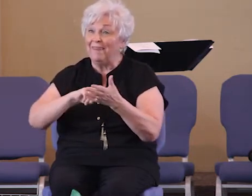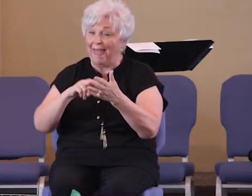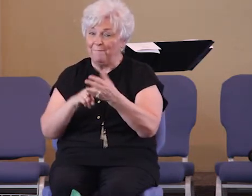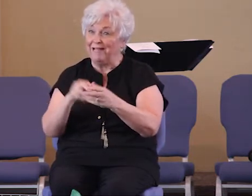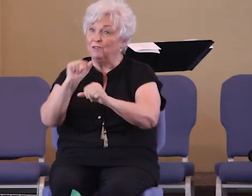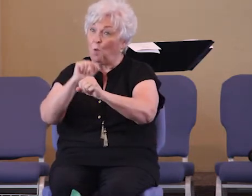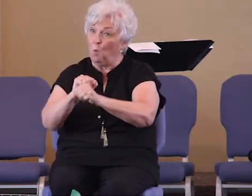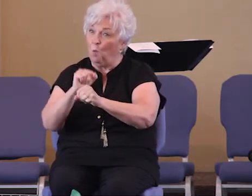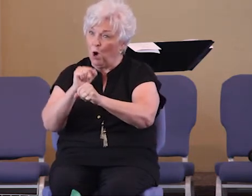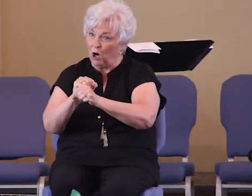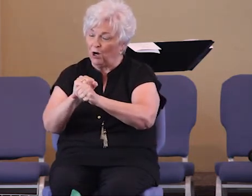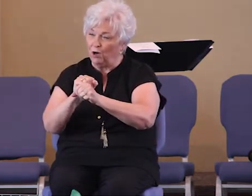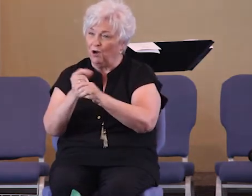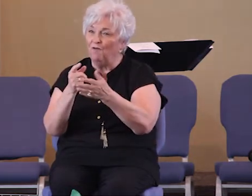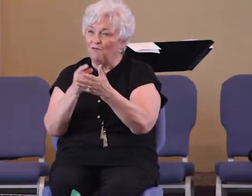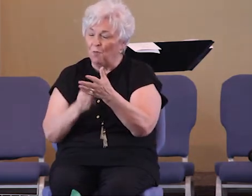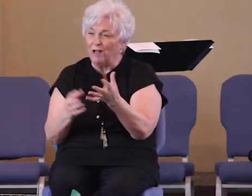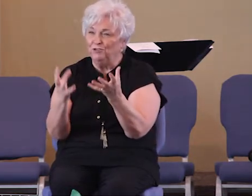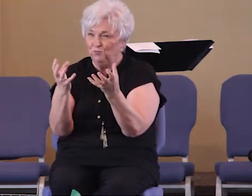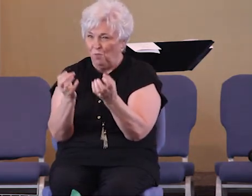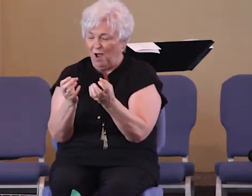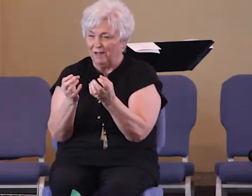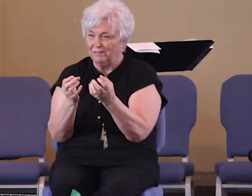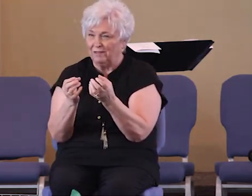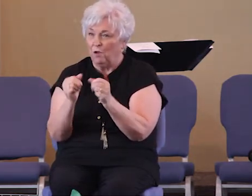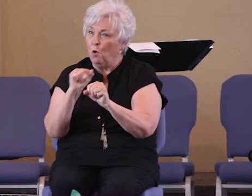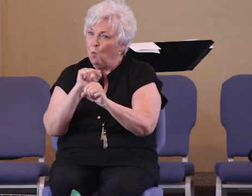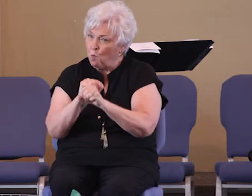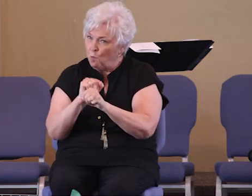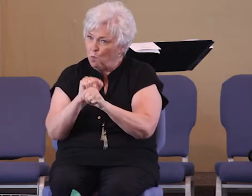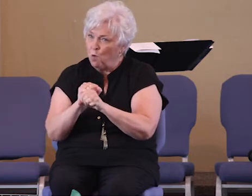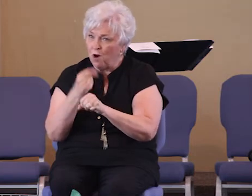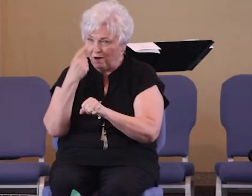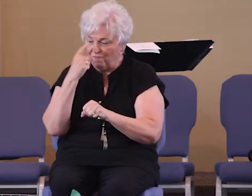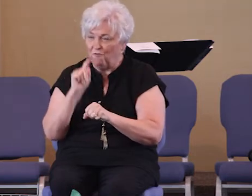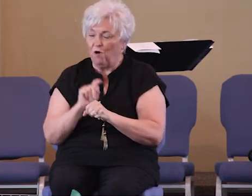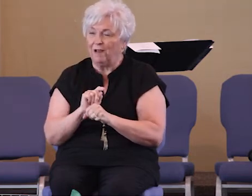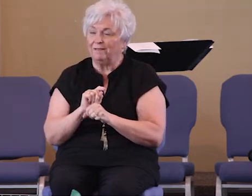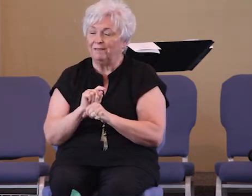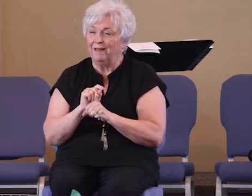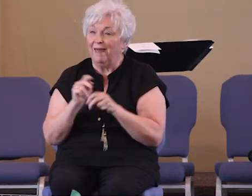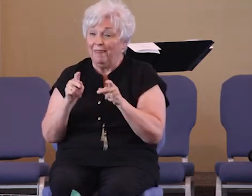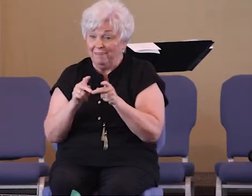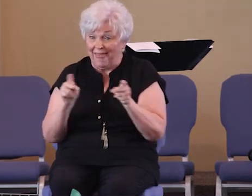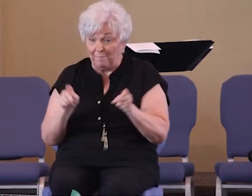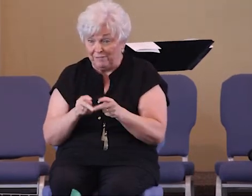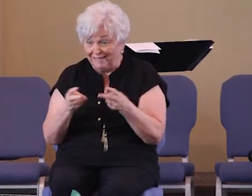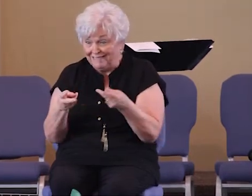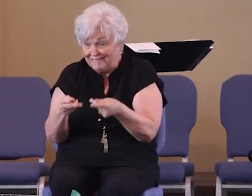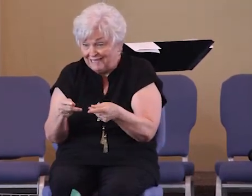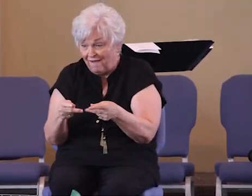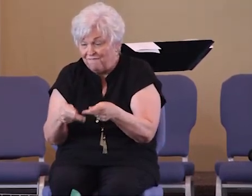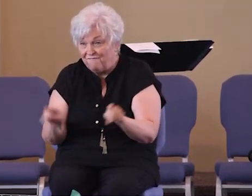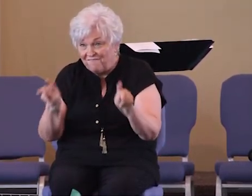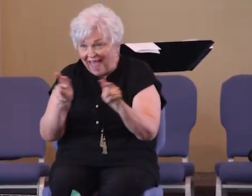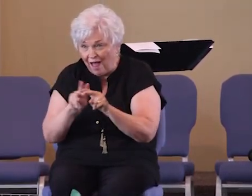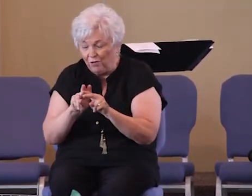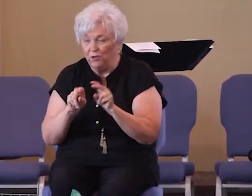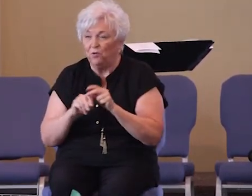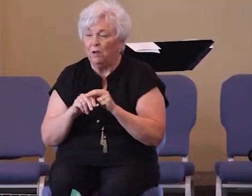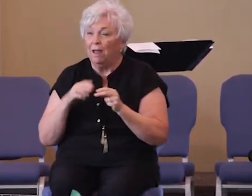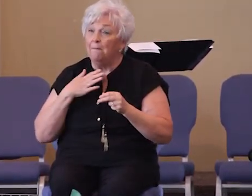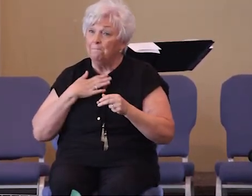Labor for it. That places value My experience is if you are